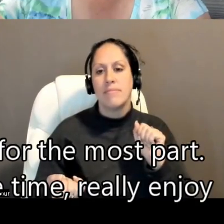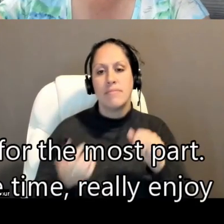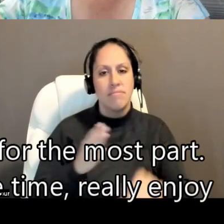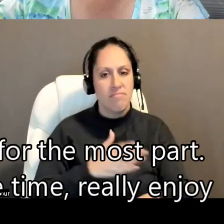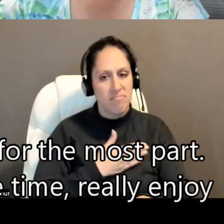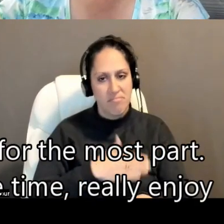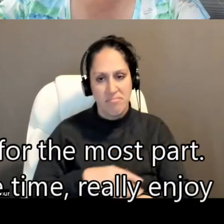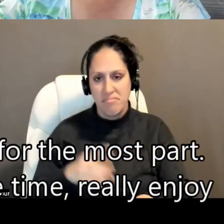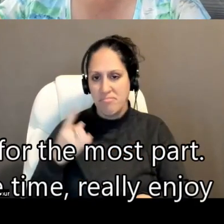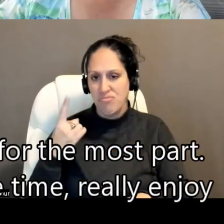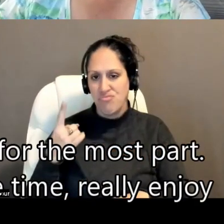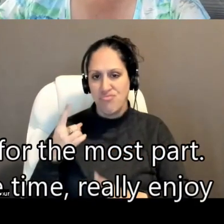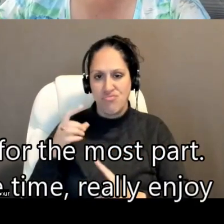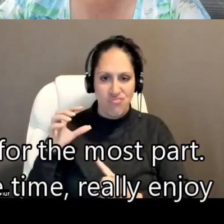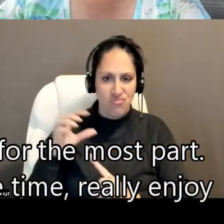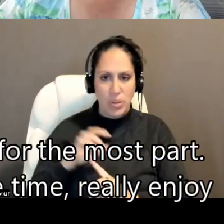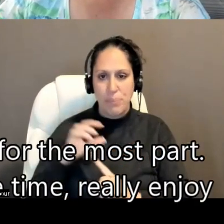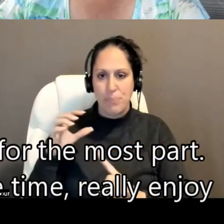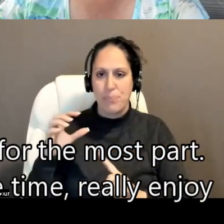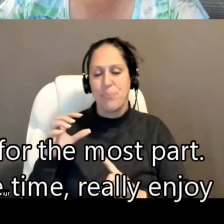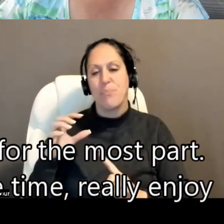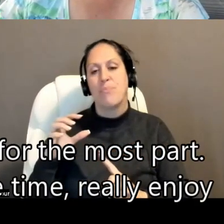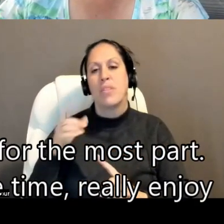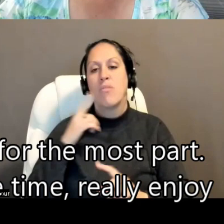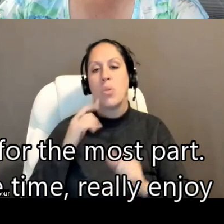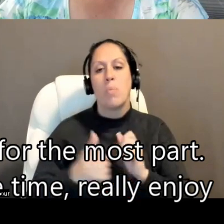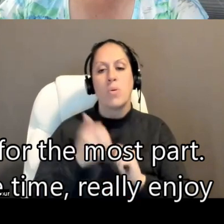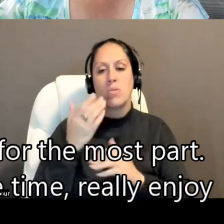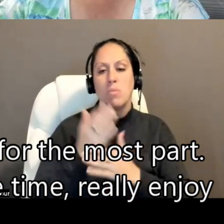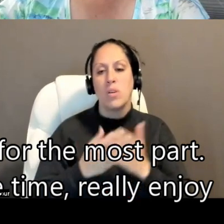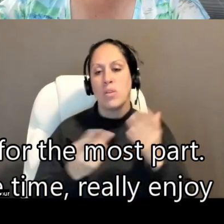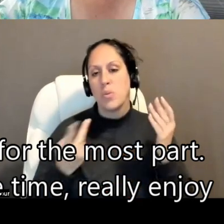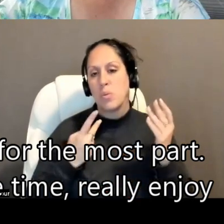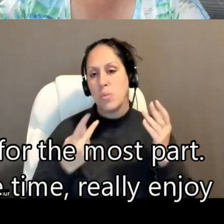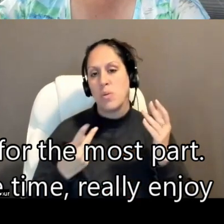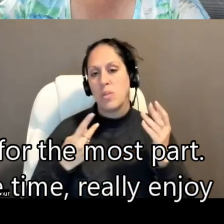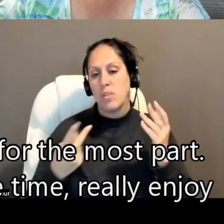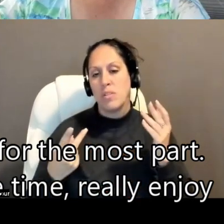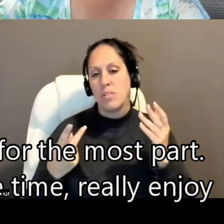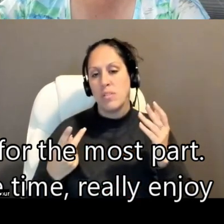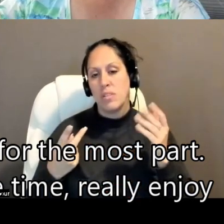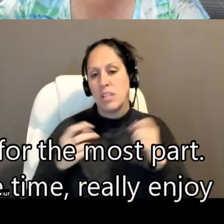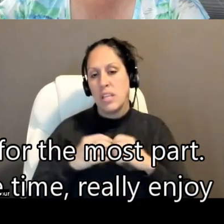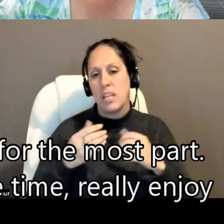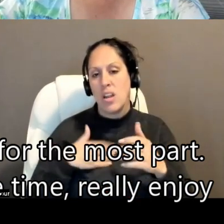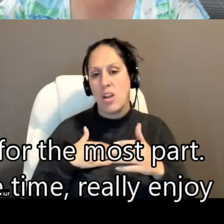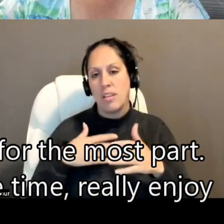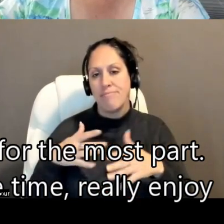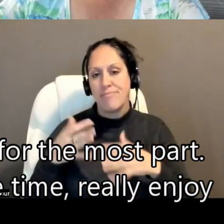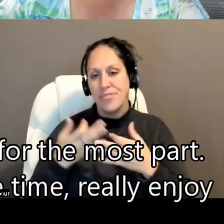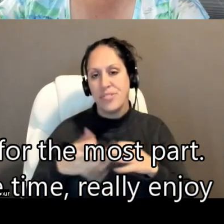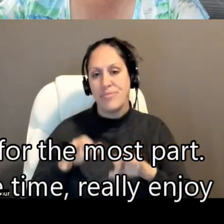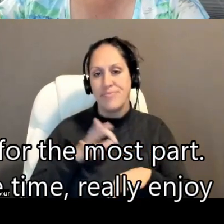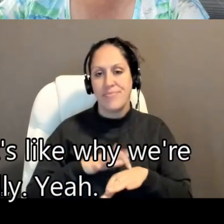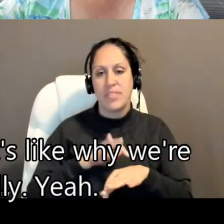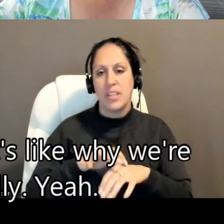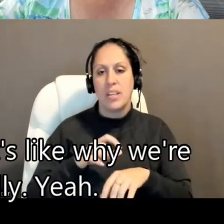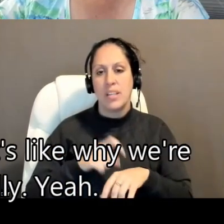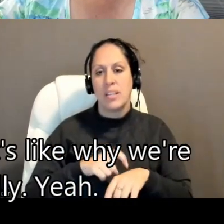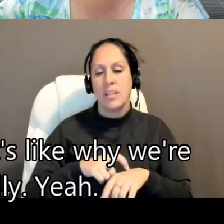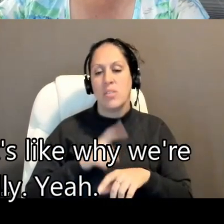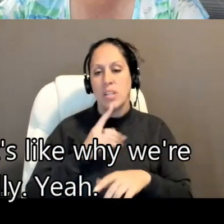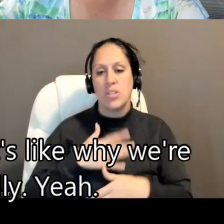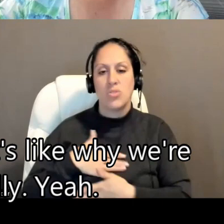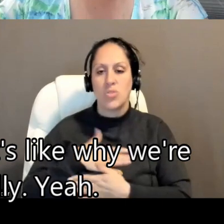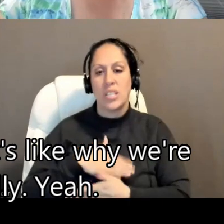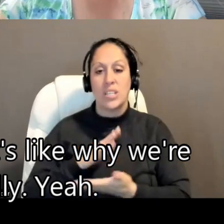Music is the one. I think for the most part, we both in our spare time really enjoy